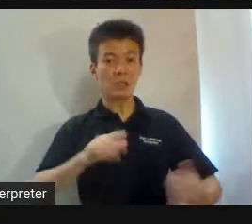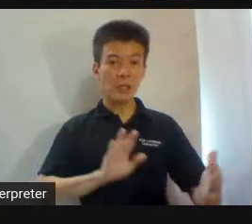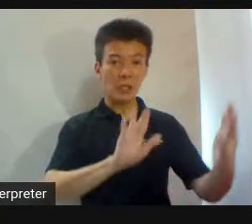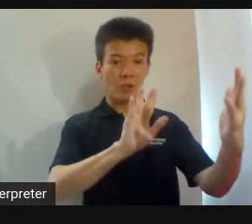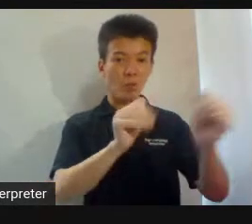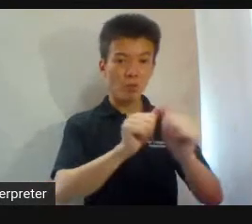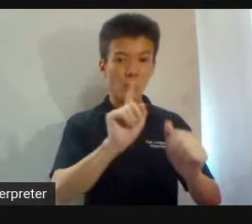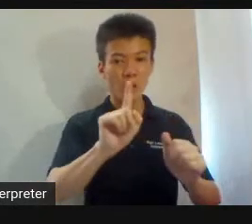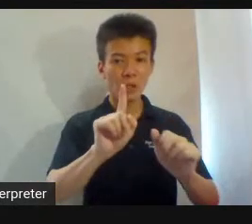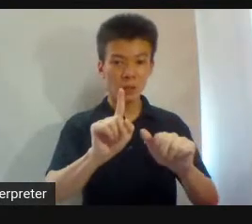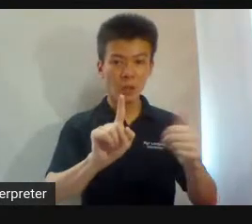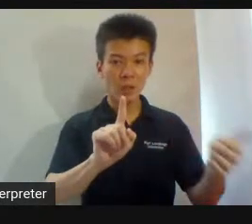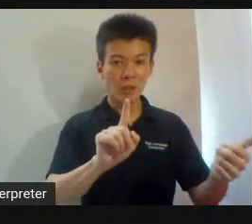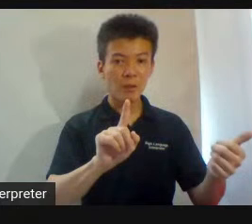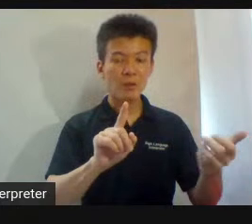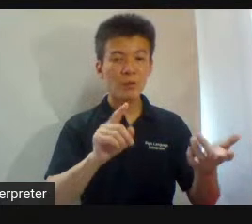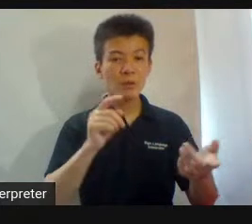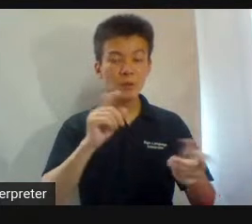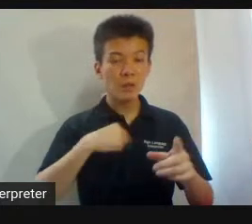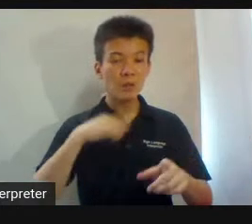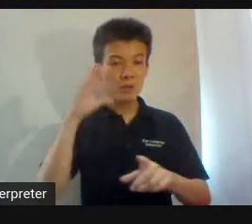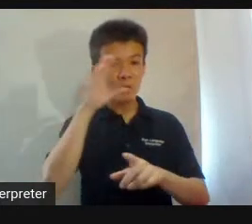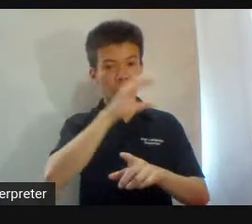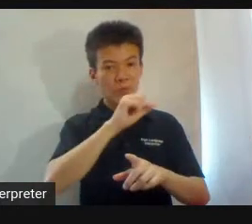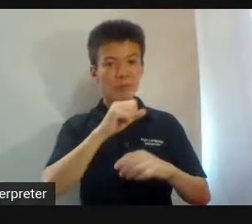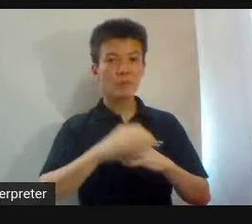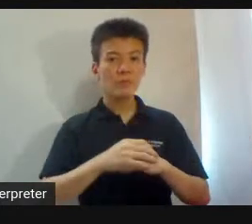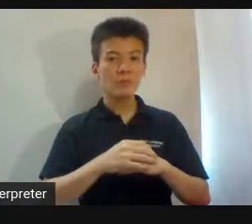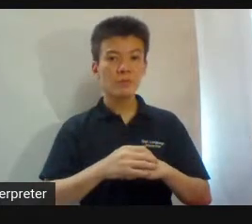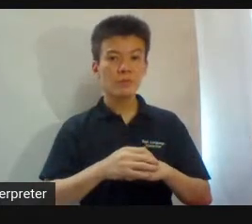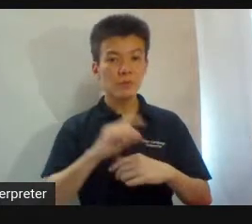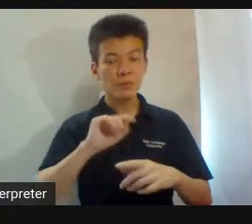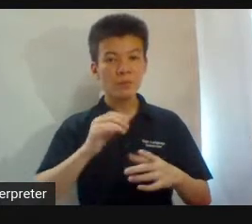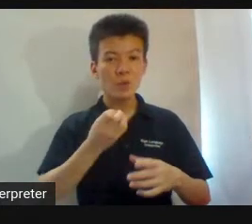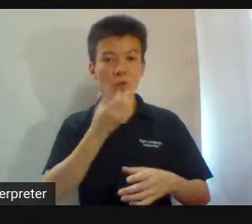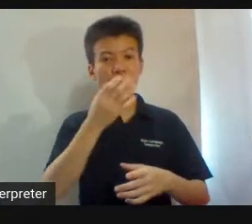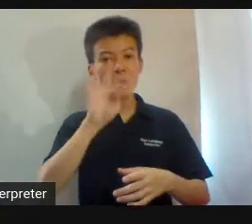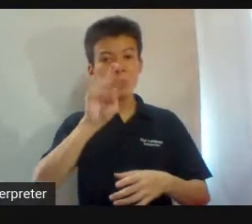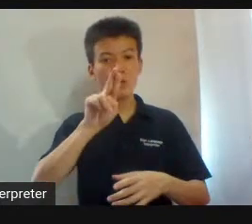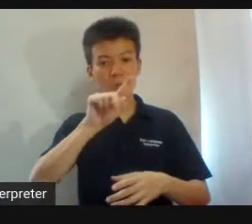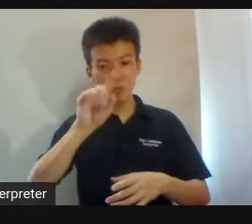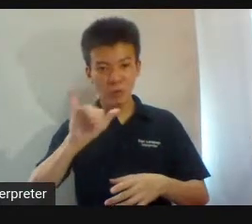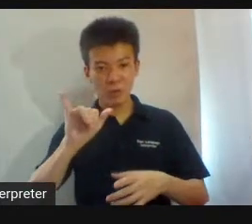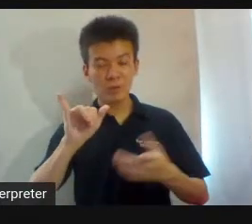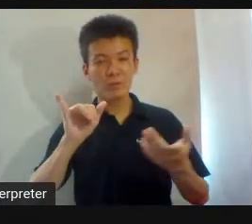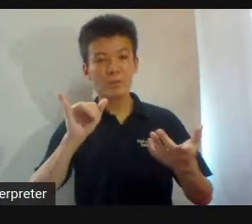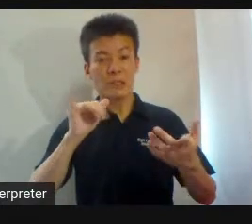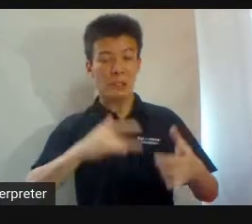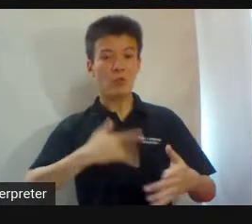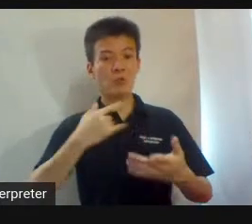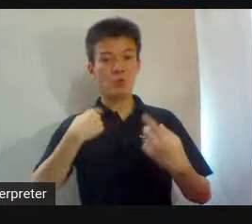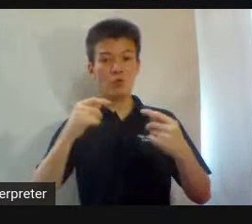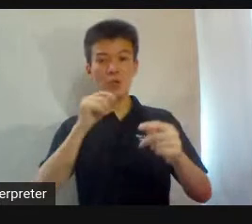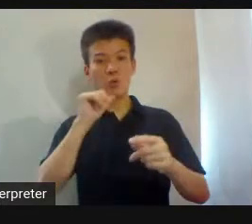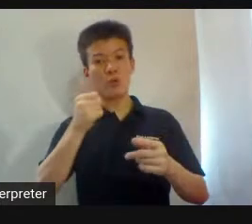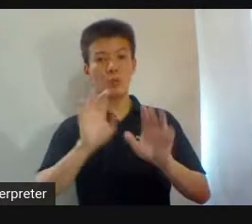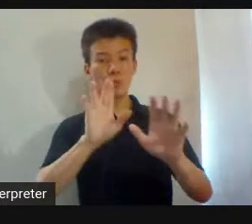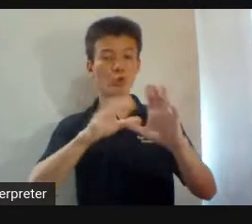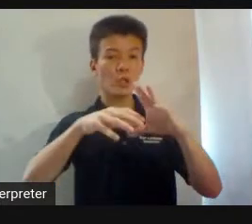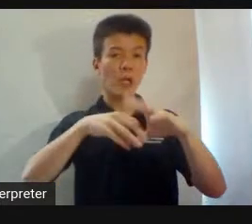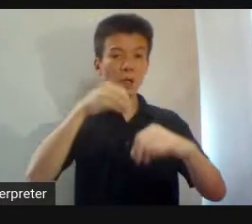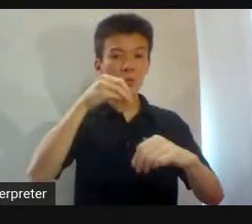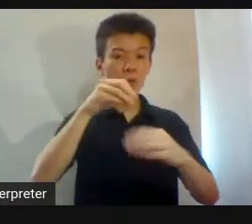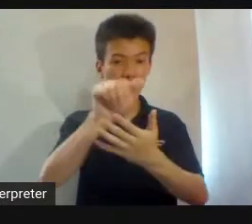each other. I guess that warm and fuzzy hug feeling comes from the fact that we try not to just push out art